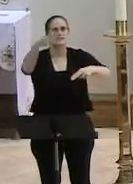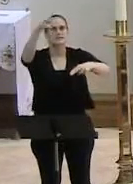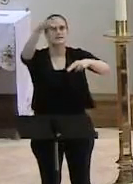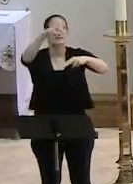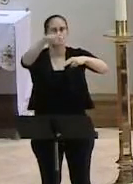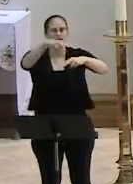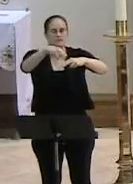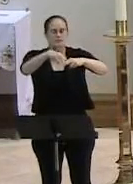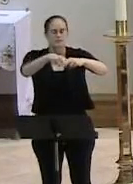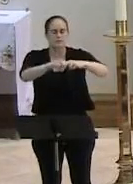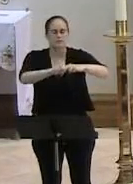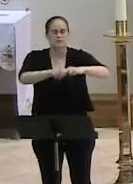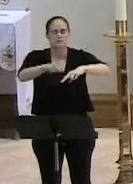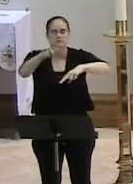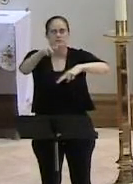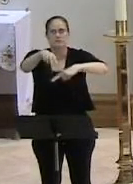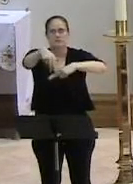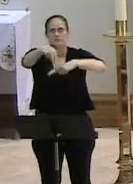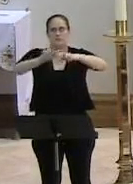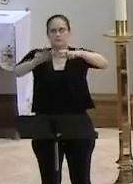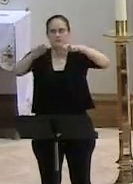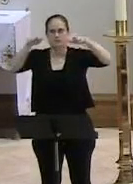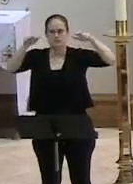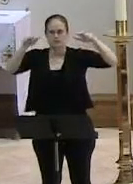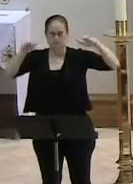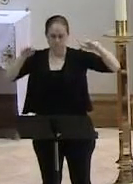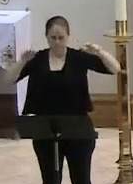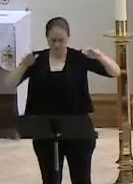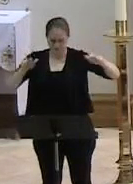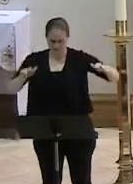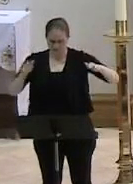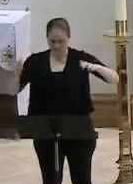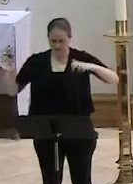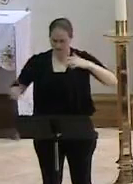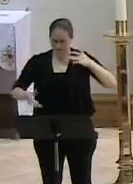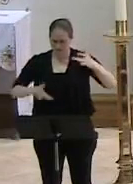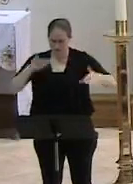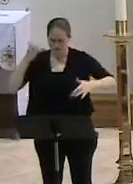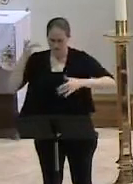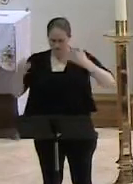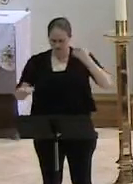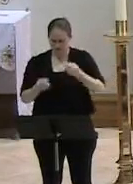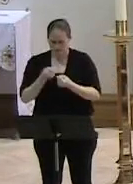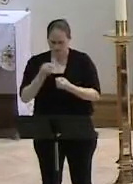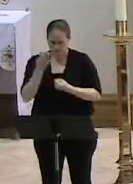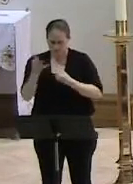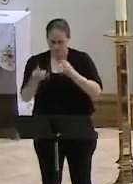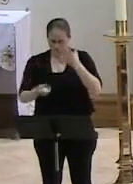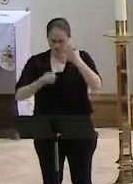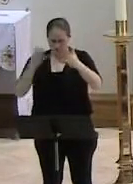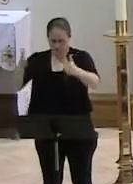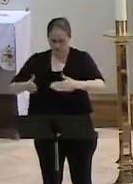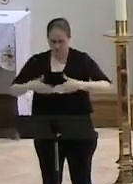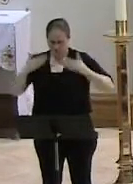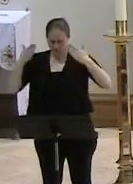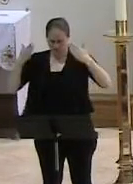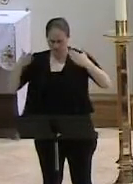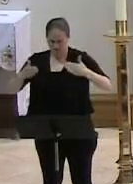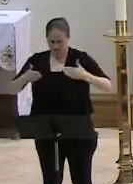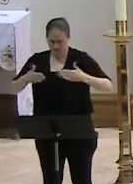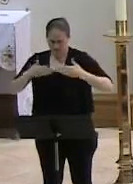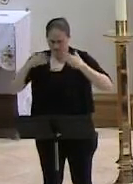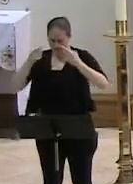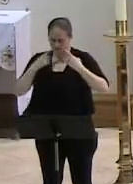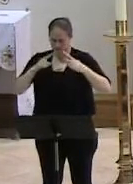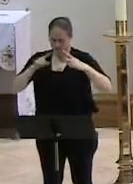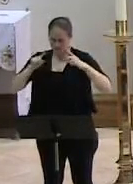God mounts his throne to shouts of joy, a blare of